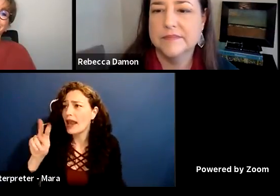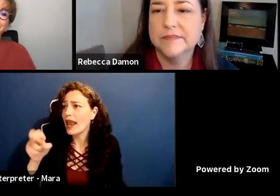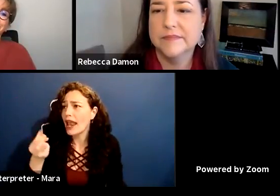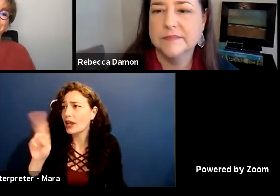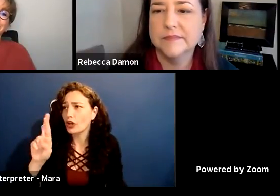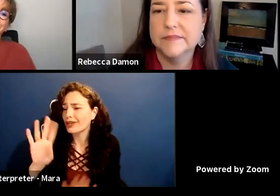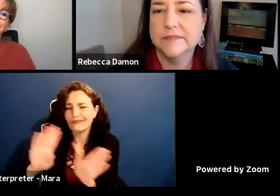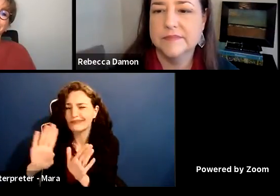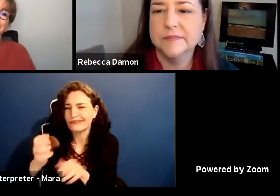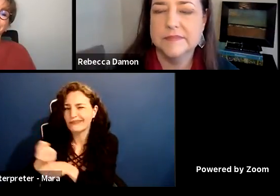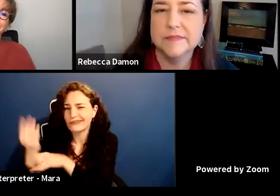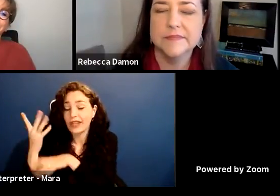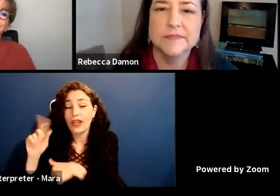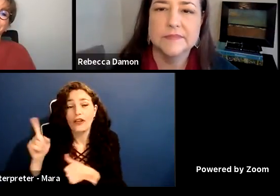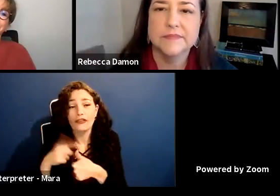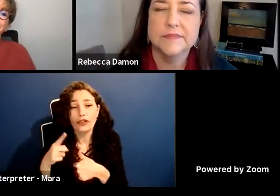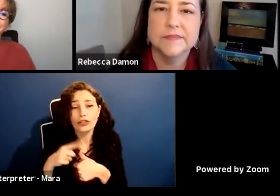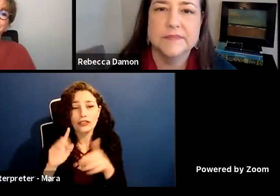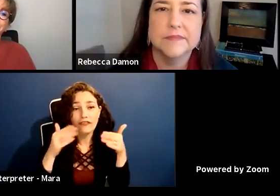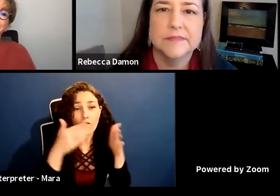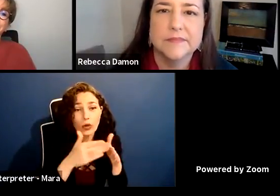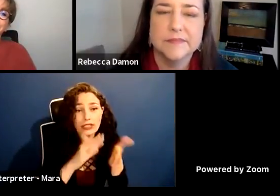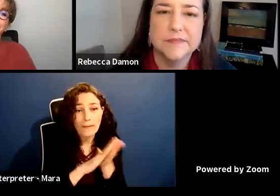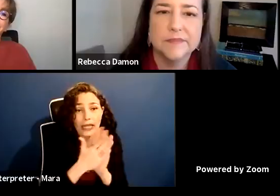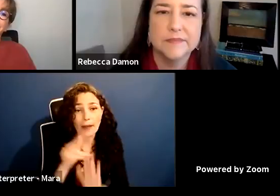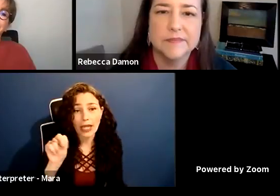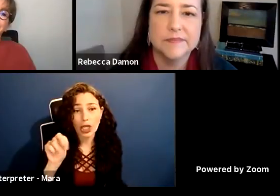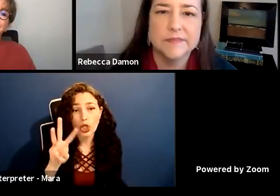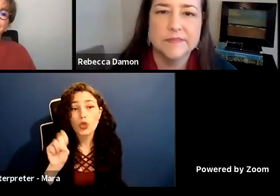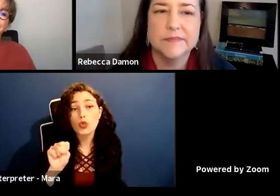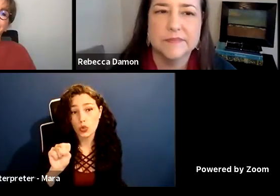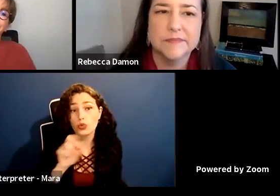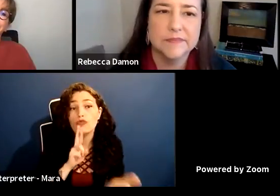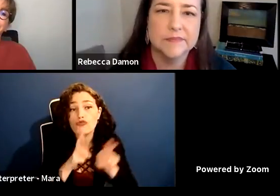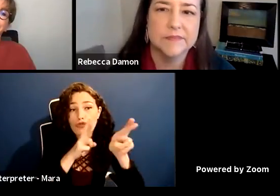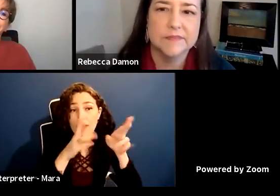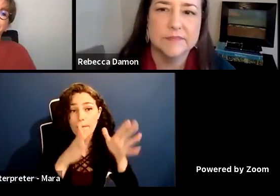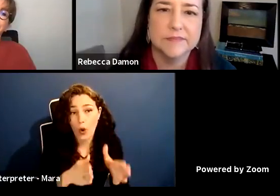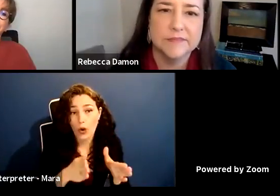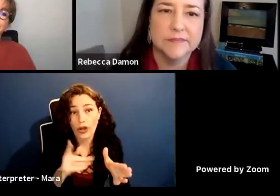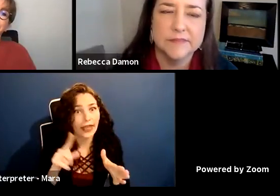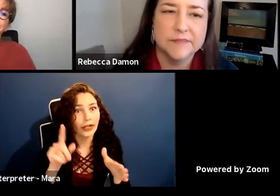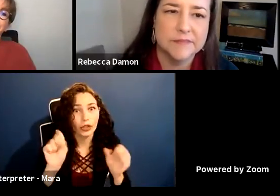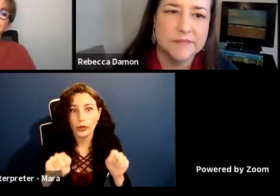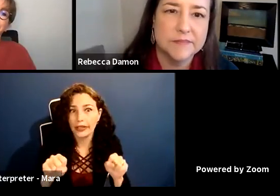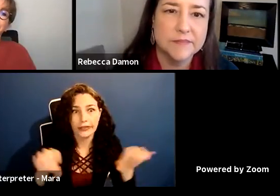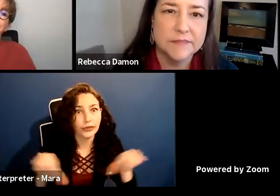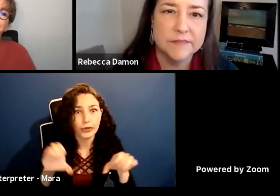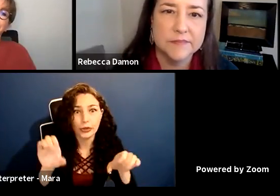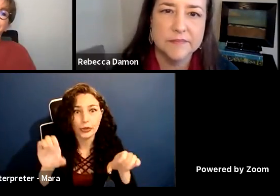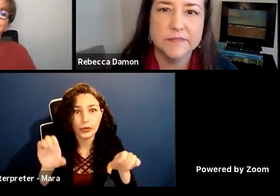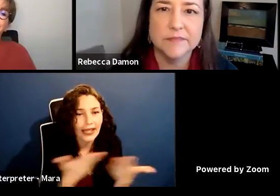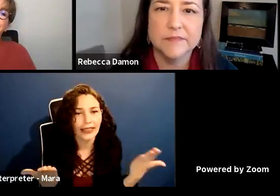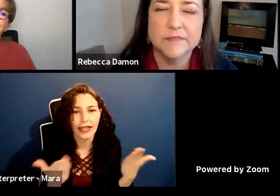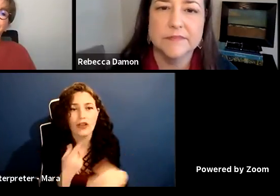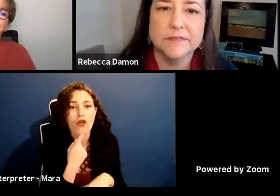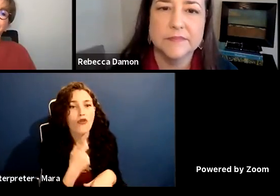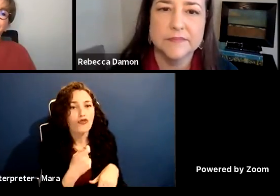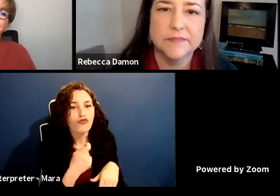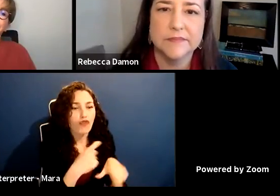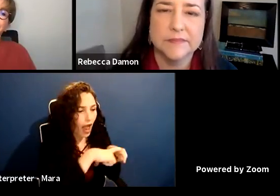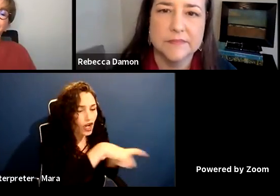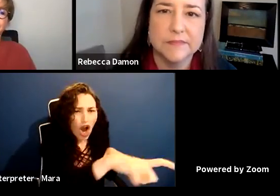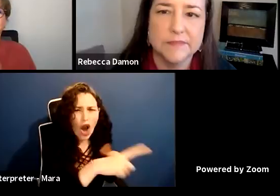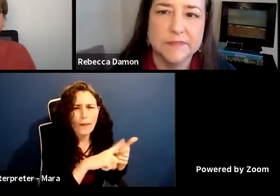news reporter, you can do anything. You can do sports, you can do entertainment, you can, do the red carpet. But too many people, they